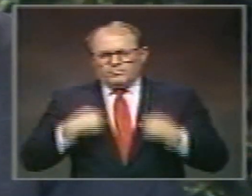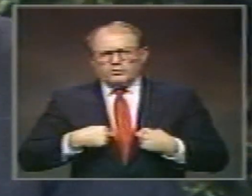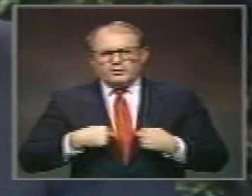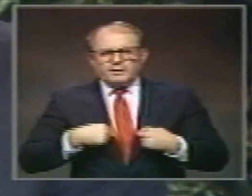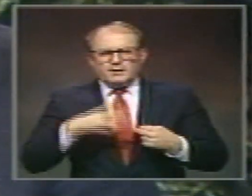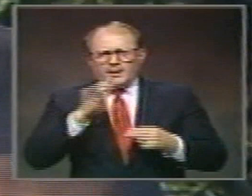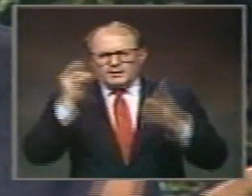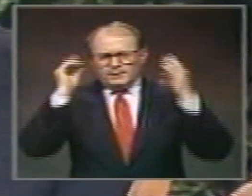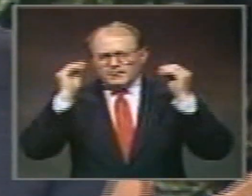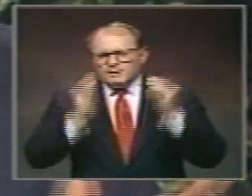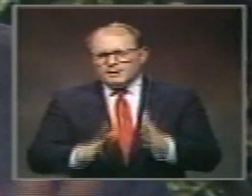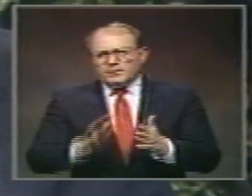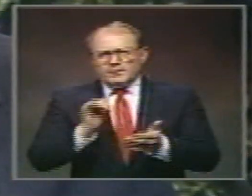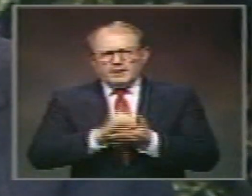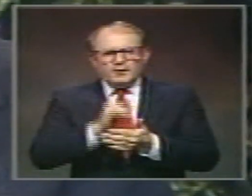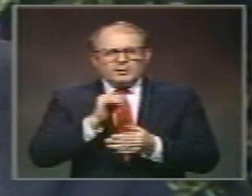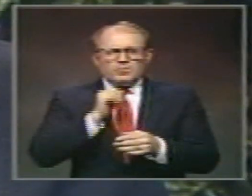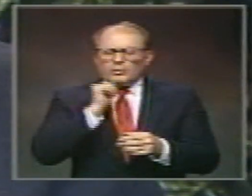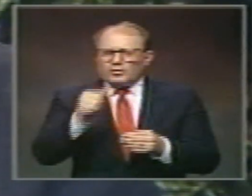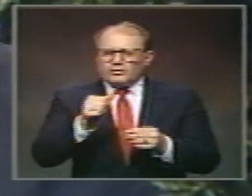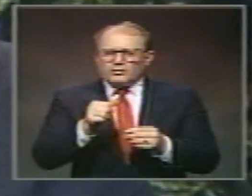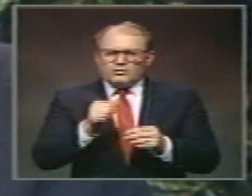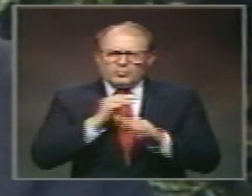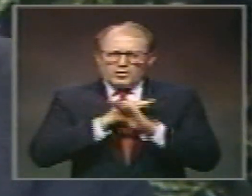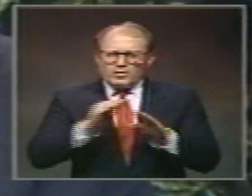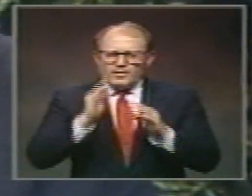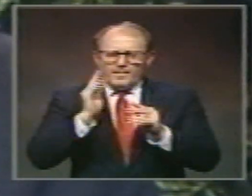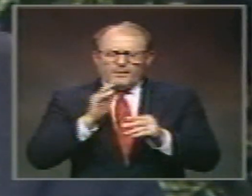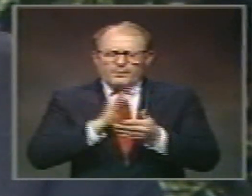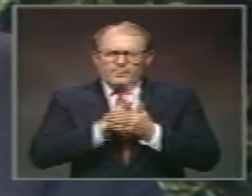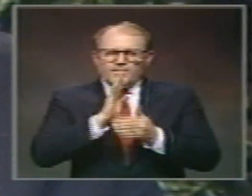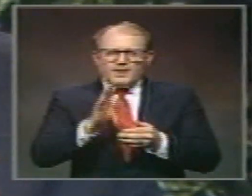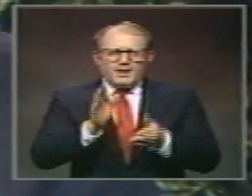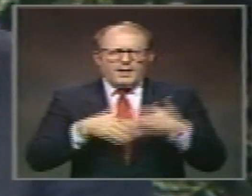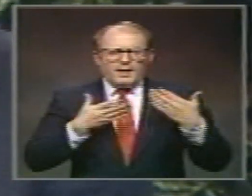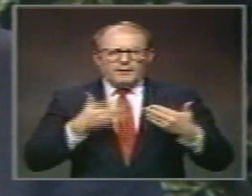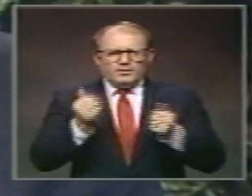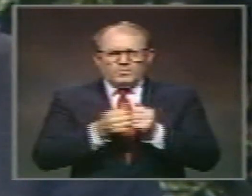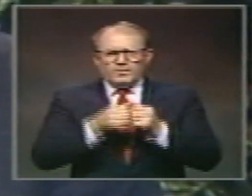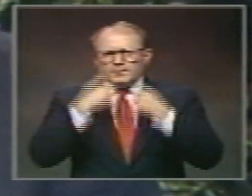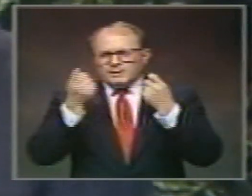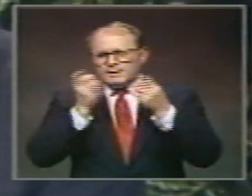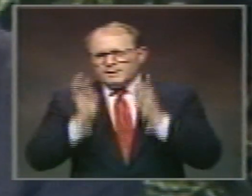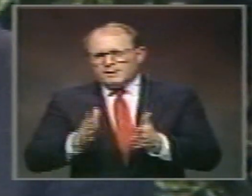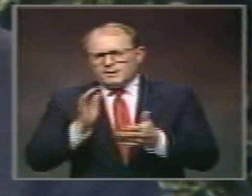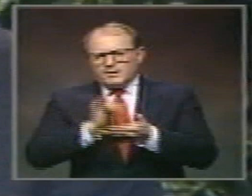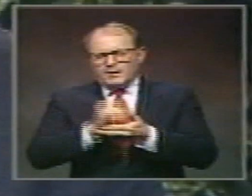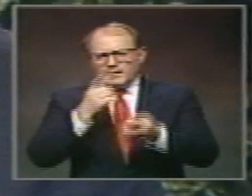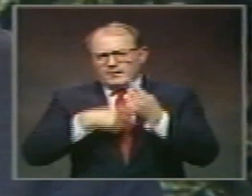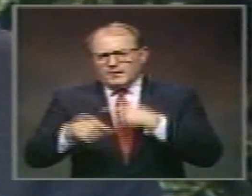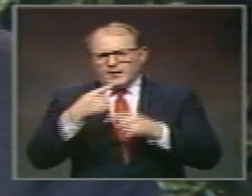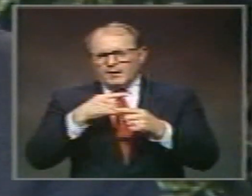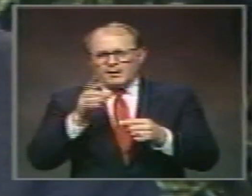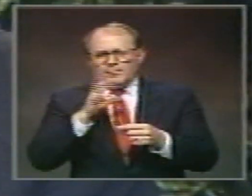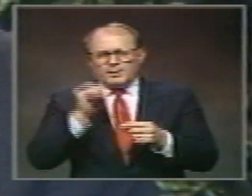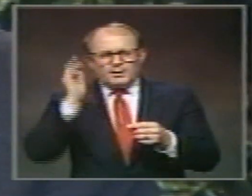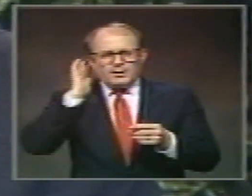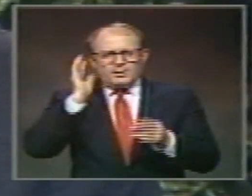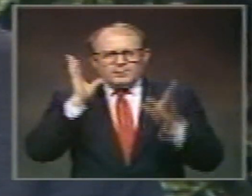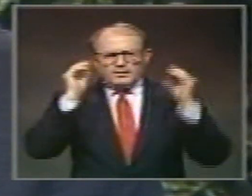and the scribes who couldn't delight in the eagerness of the publicans and sinners who came to hear and to heed his